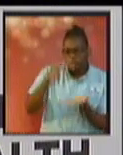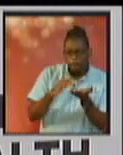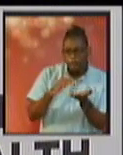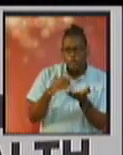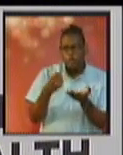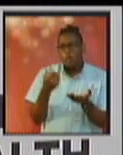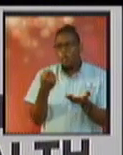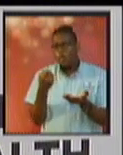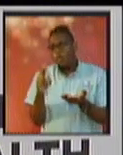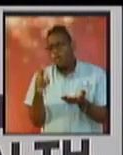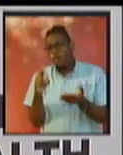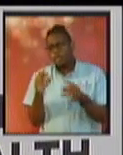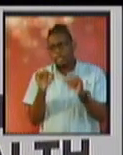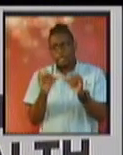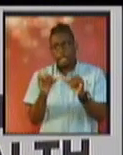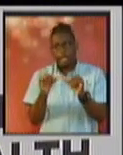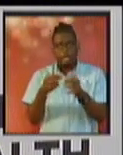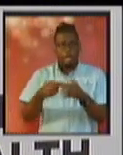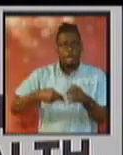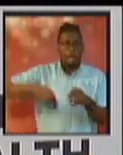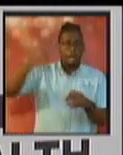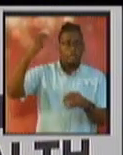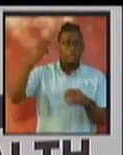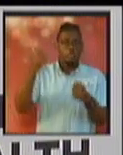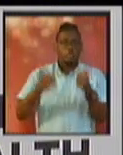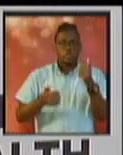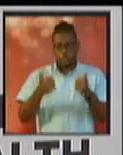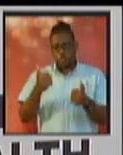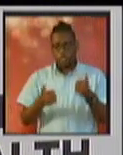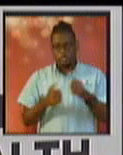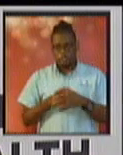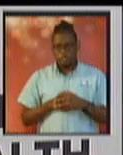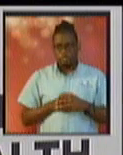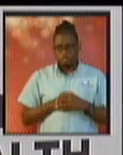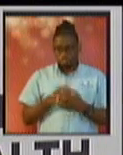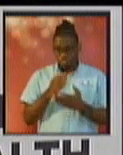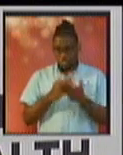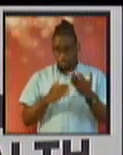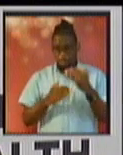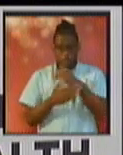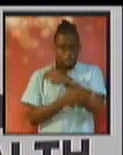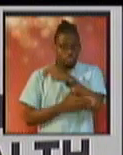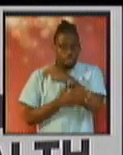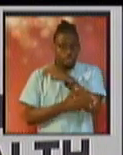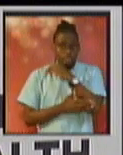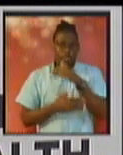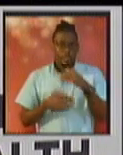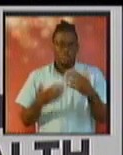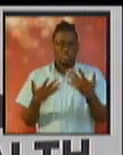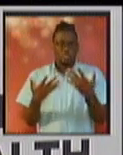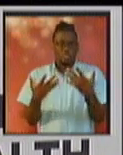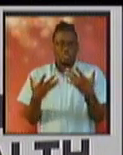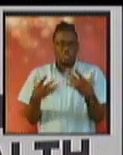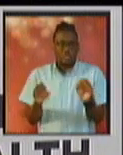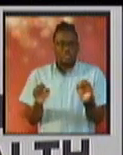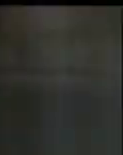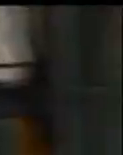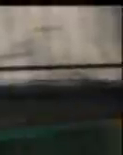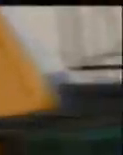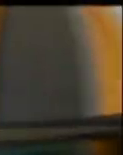Or if some countries say no, they don't want it, and other countries say yes, it will be the prerogative of the